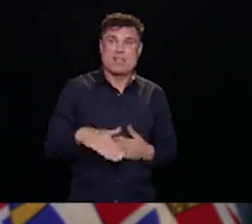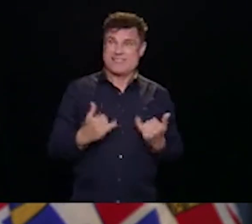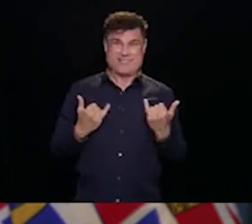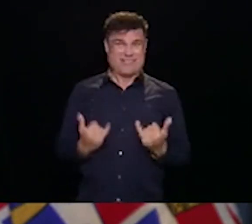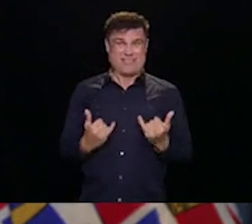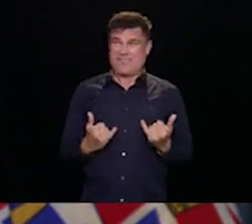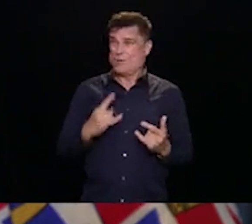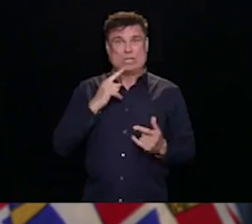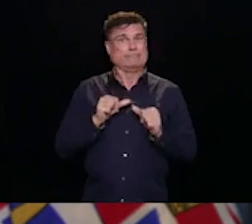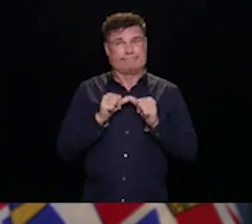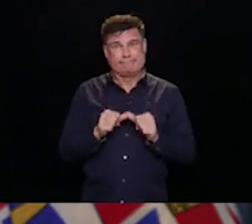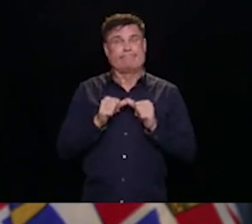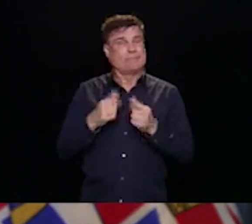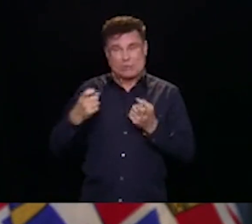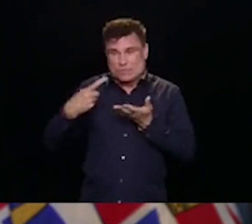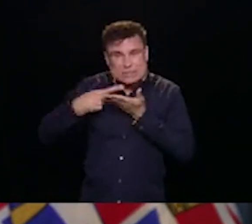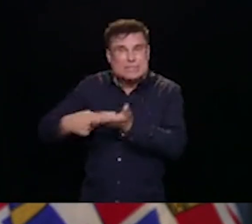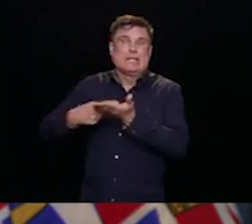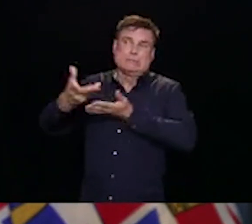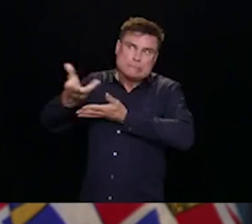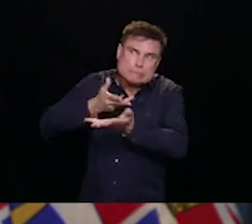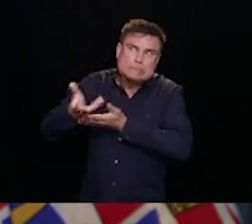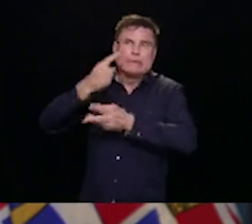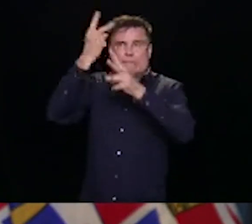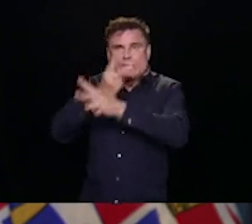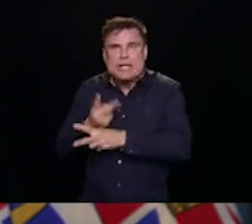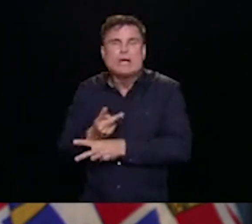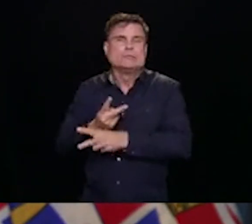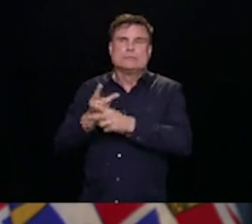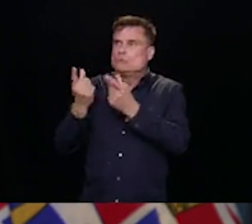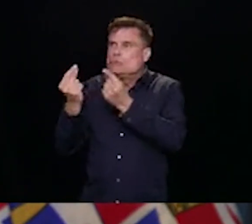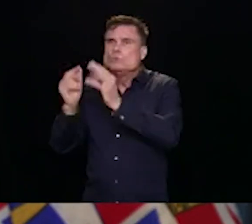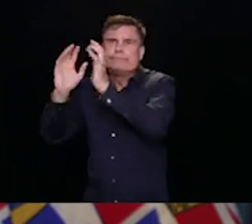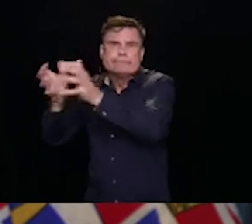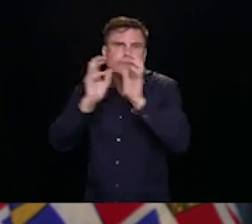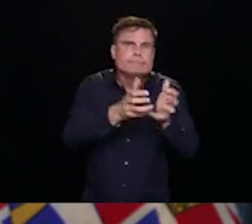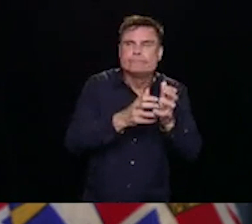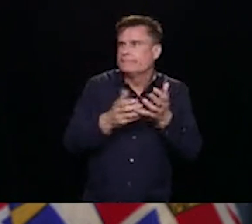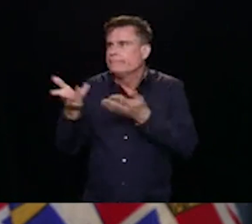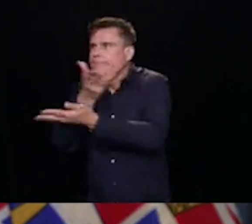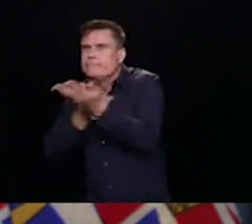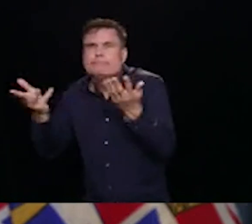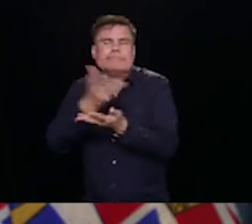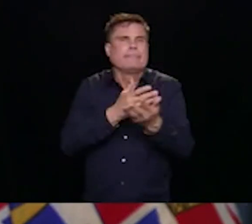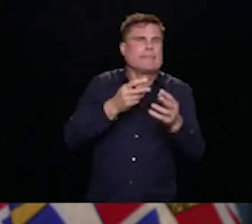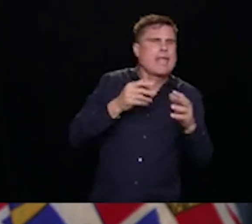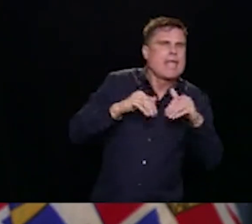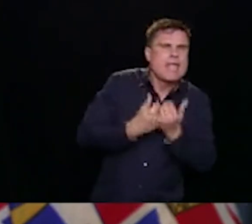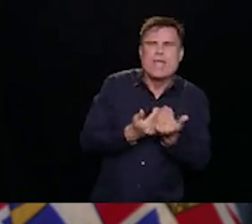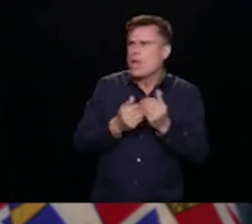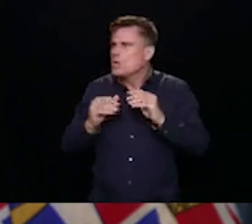are happening. My office has been involved in some of those, and I know that those discussions